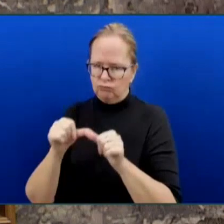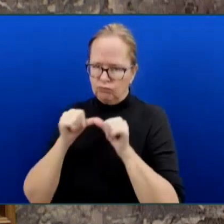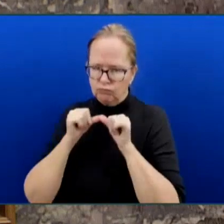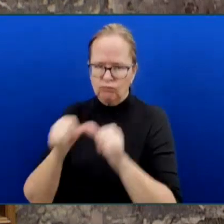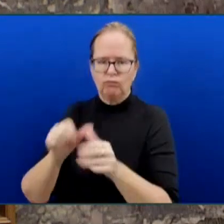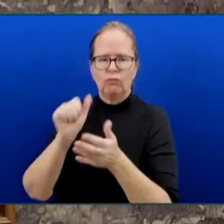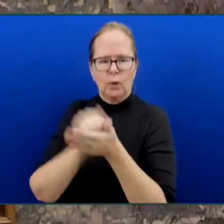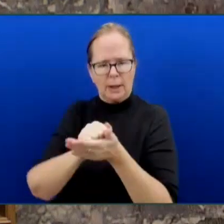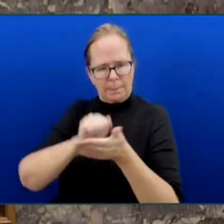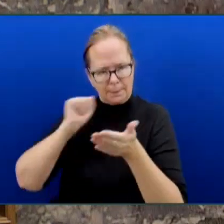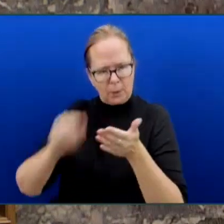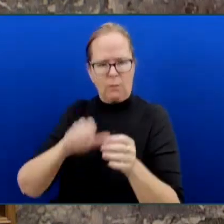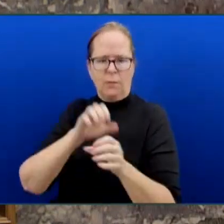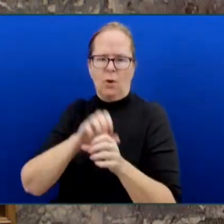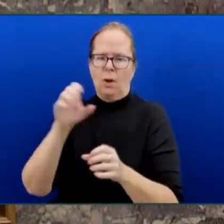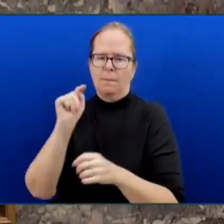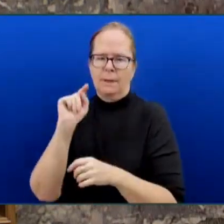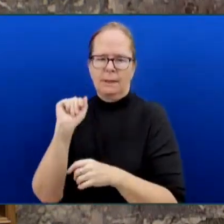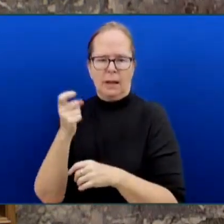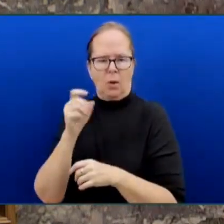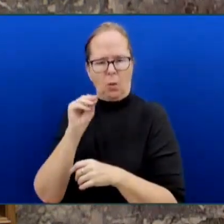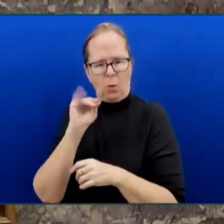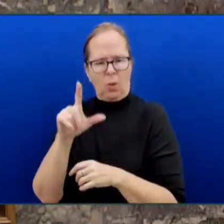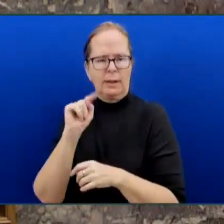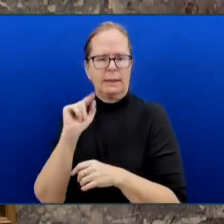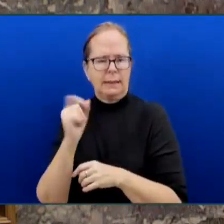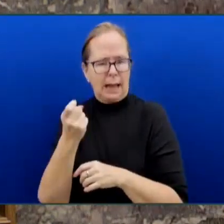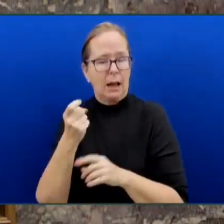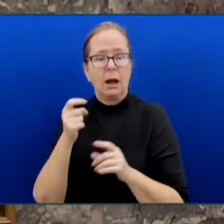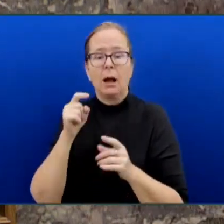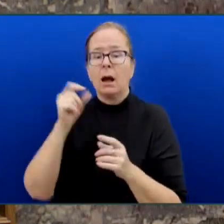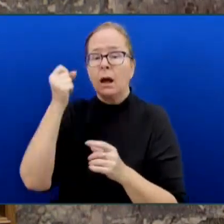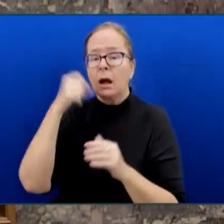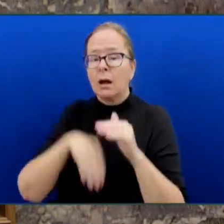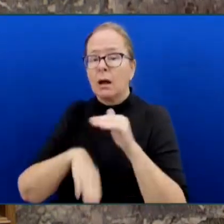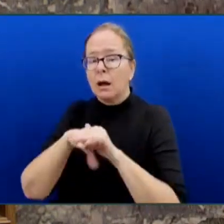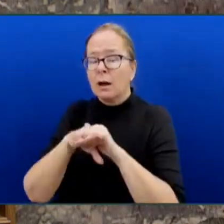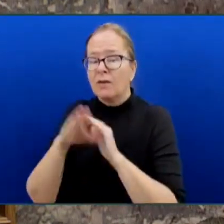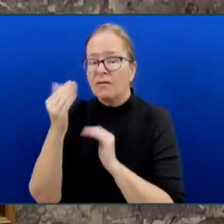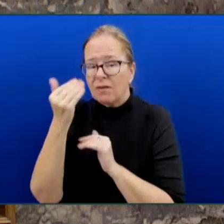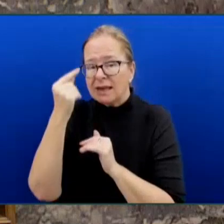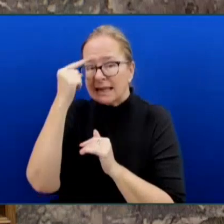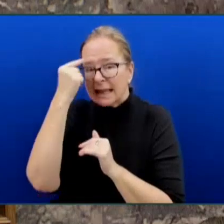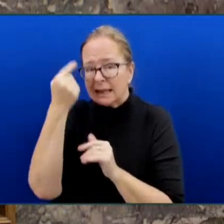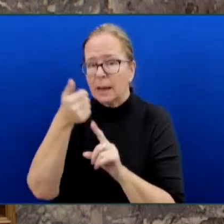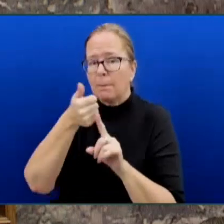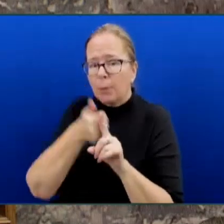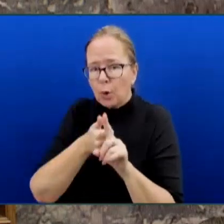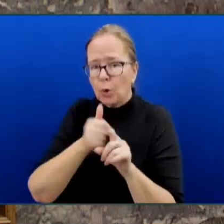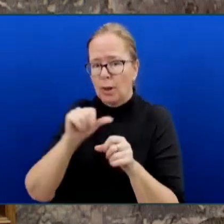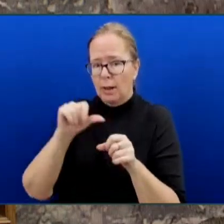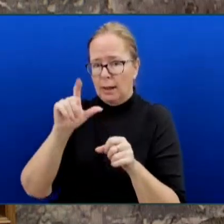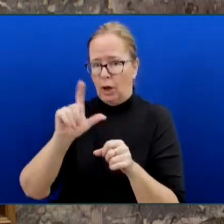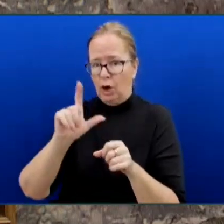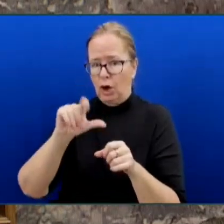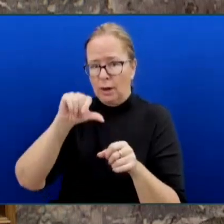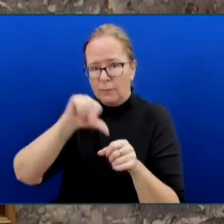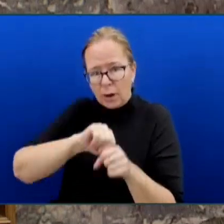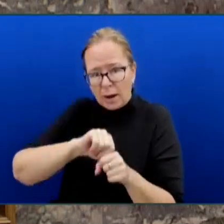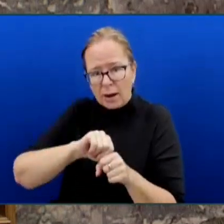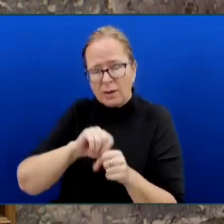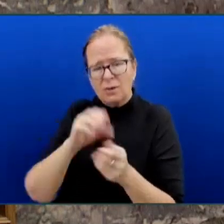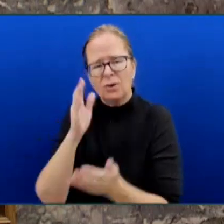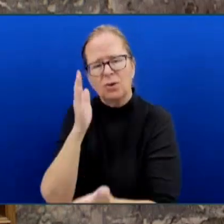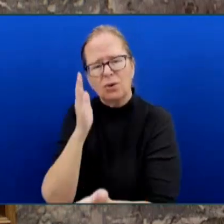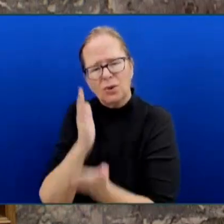15 cents a litre in gas. It includes stopping the NDP's relentless carbon tax hikes, which are hurting families at a time they